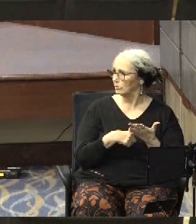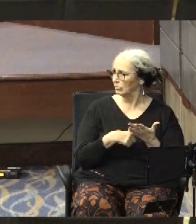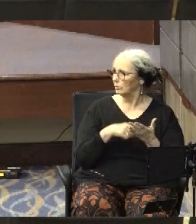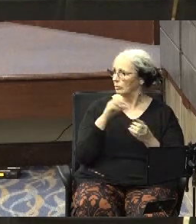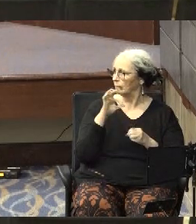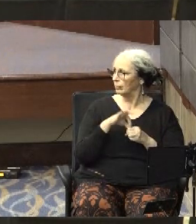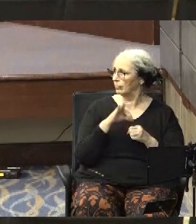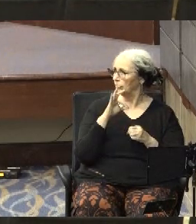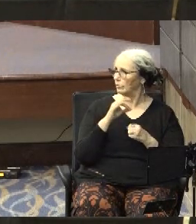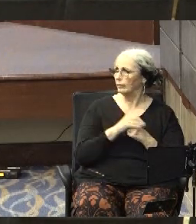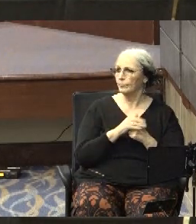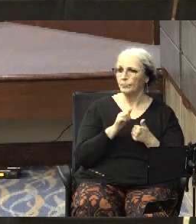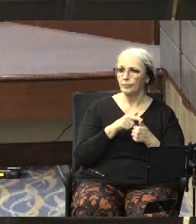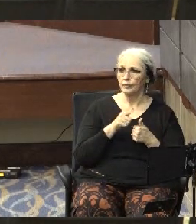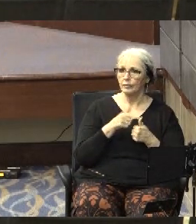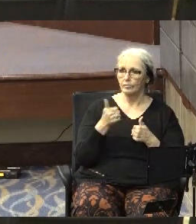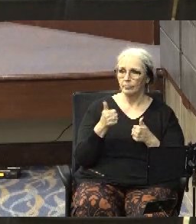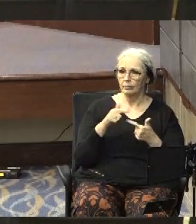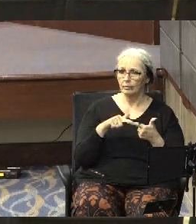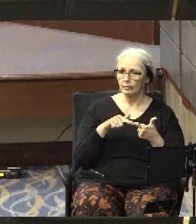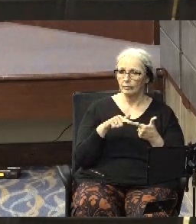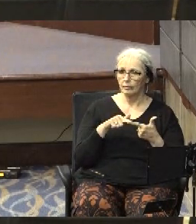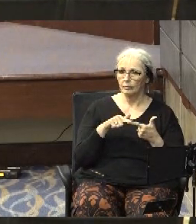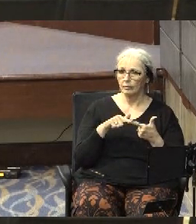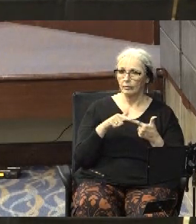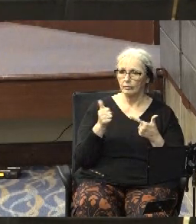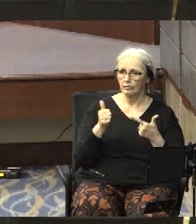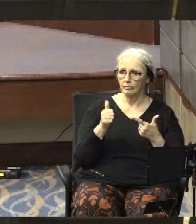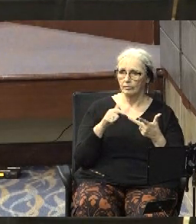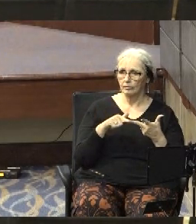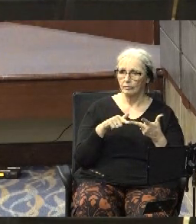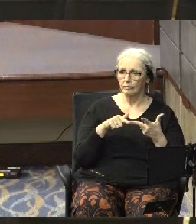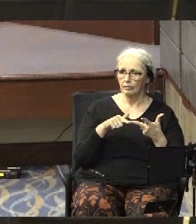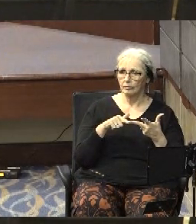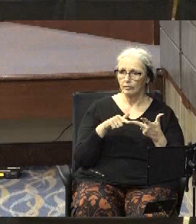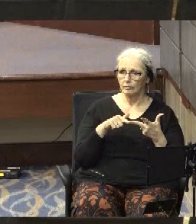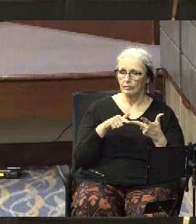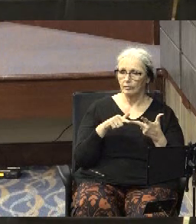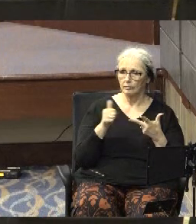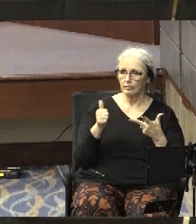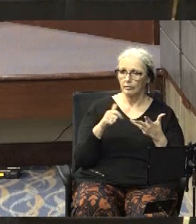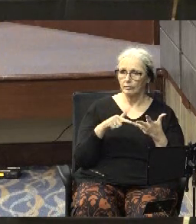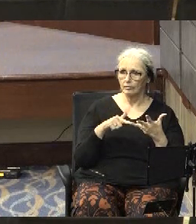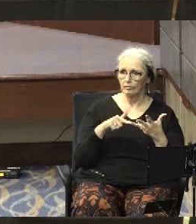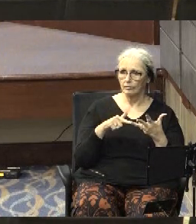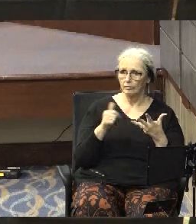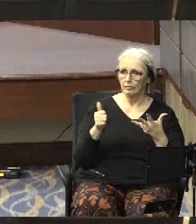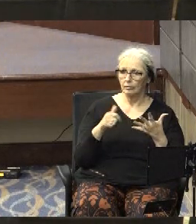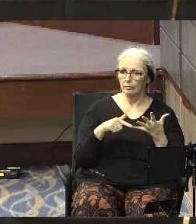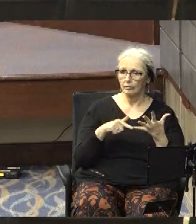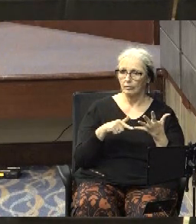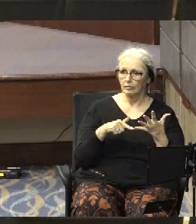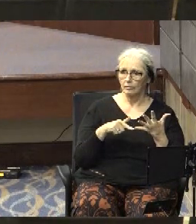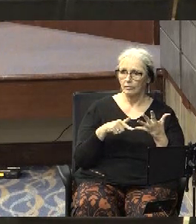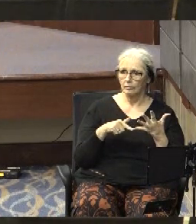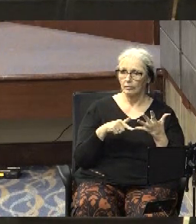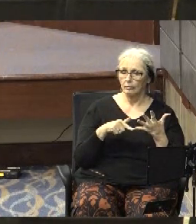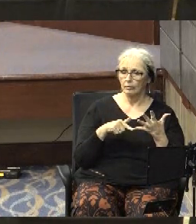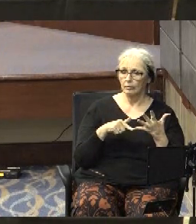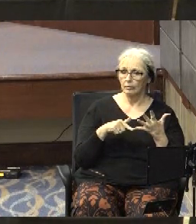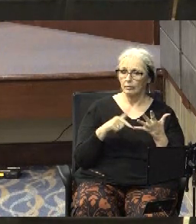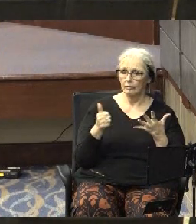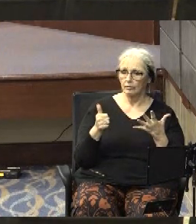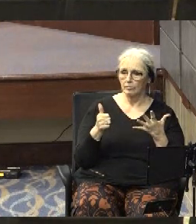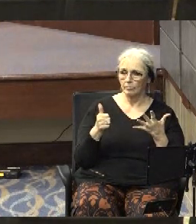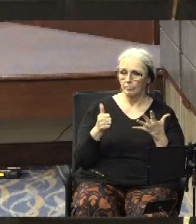council. Bearfield. Yes. Rodriguez. Aye. Horner. Aye. Borderud.